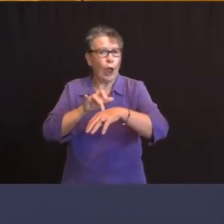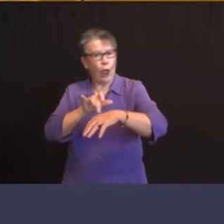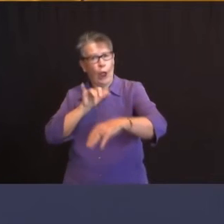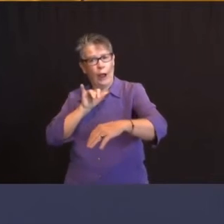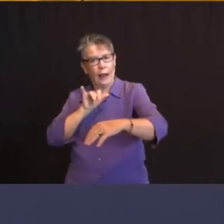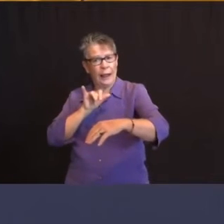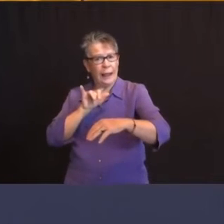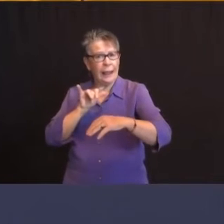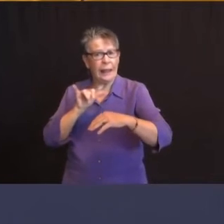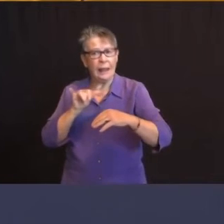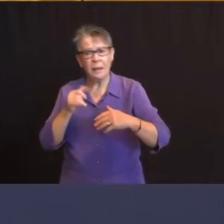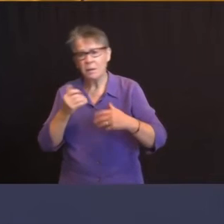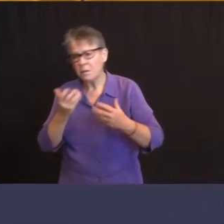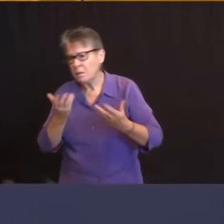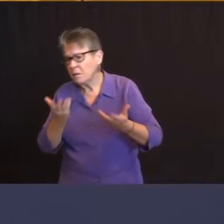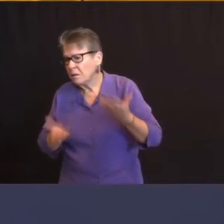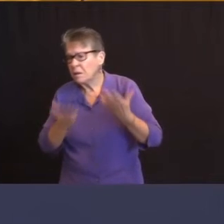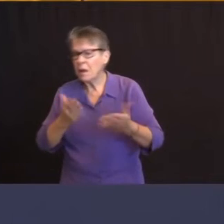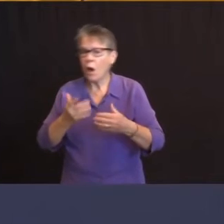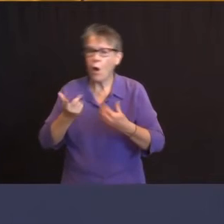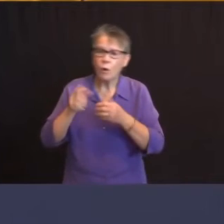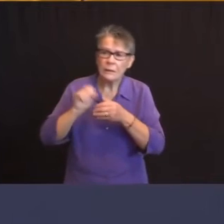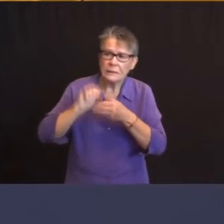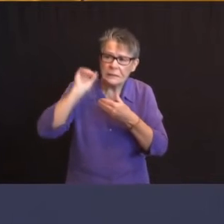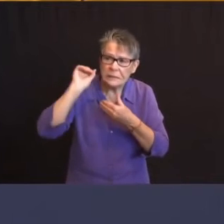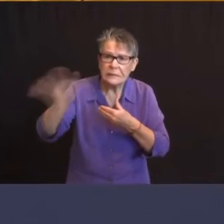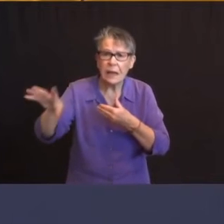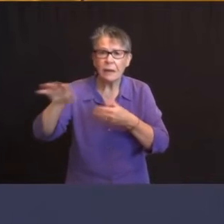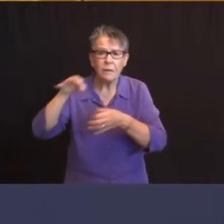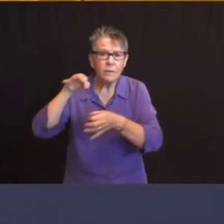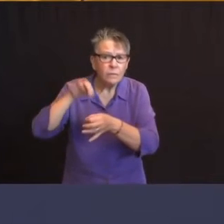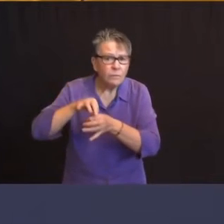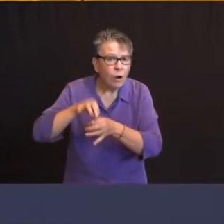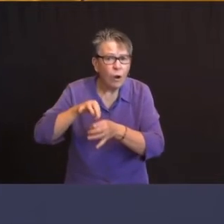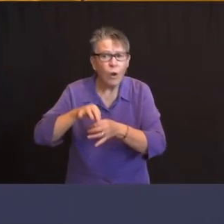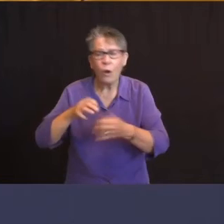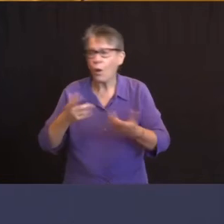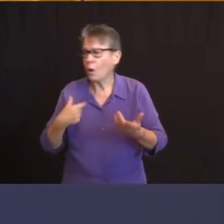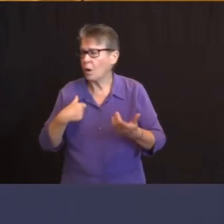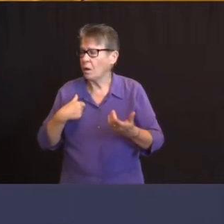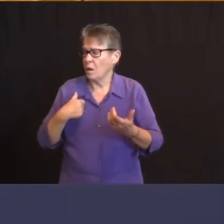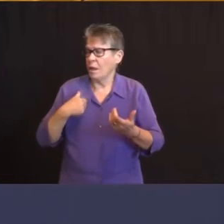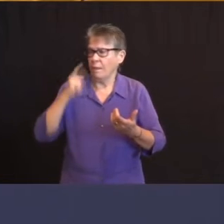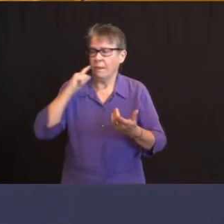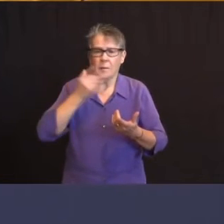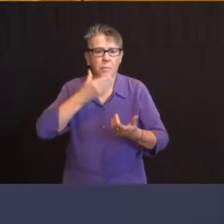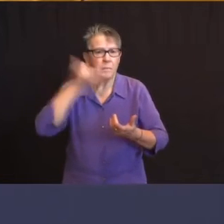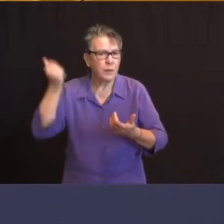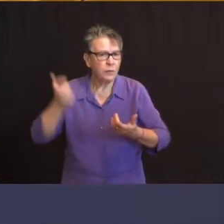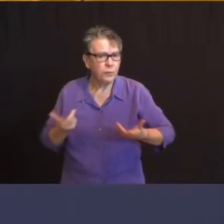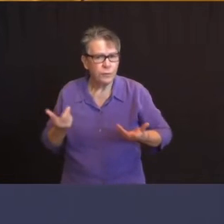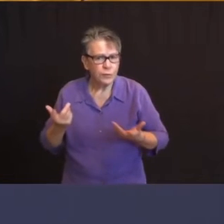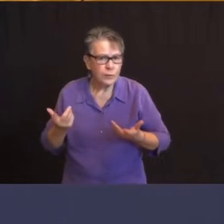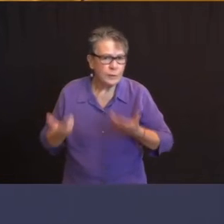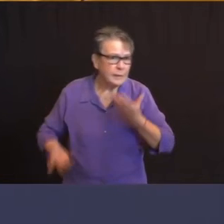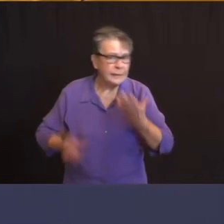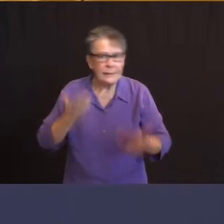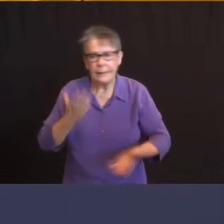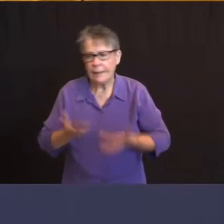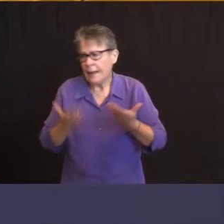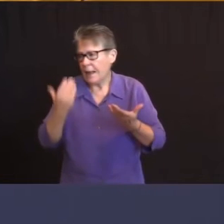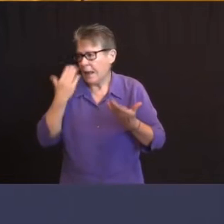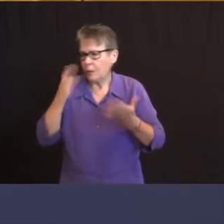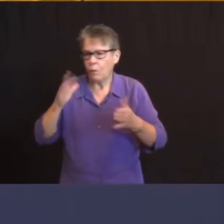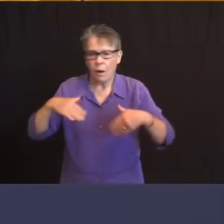still have a robust mail-in piece. I'm not sure I have a different opinion as to what a May nonpartisan would look like versus